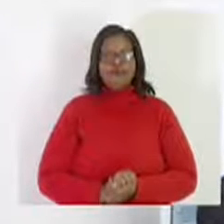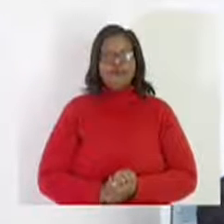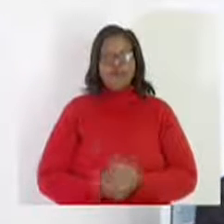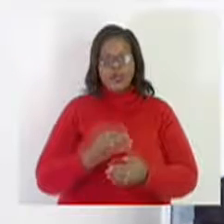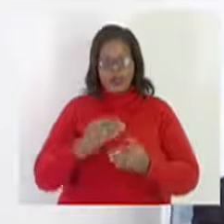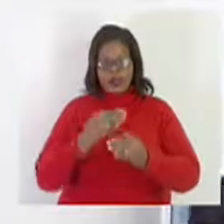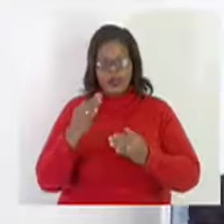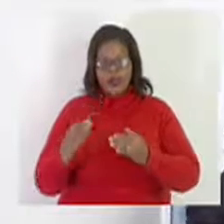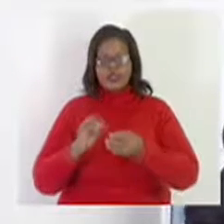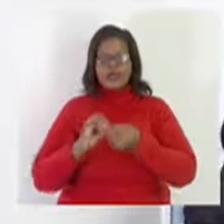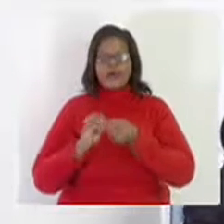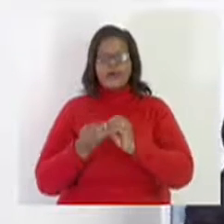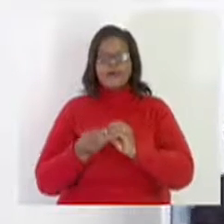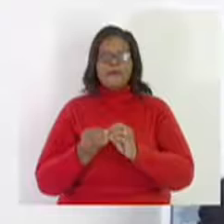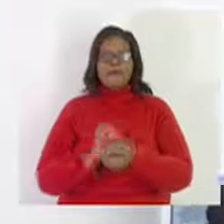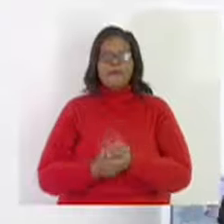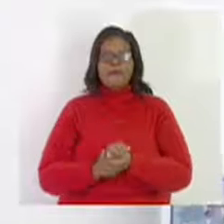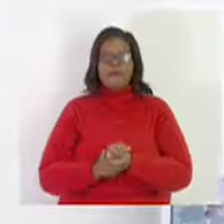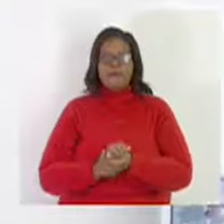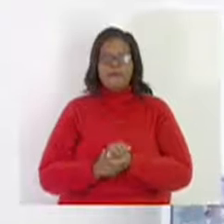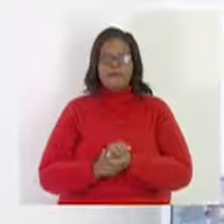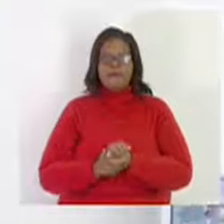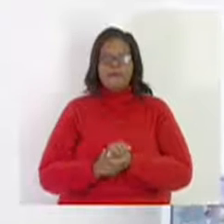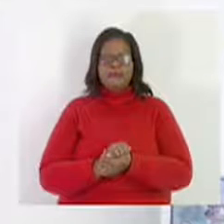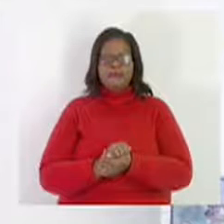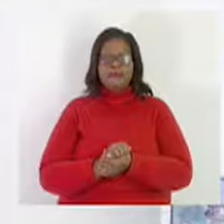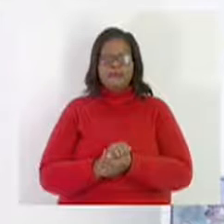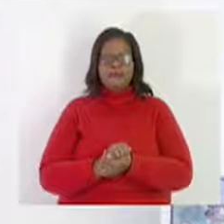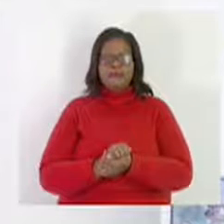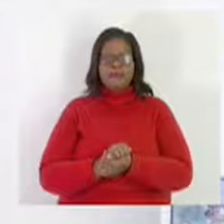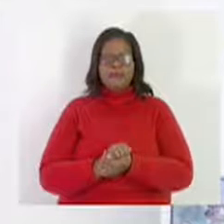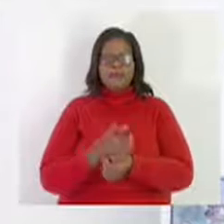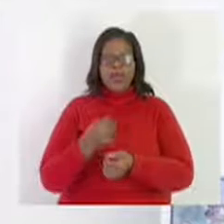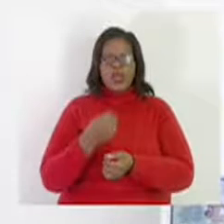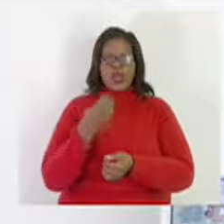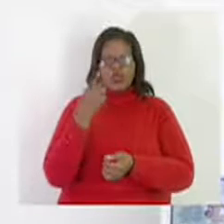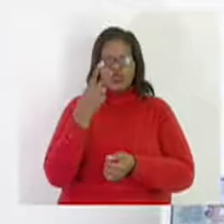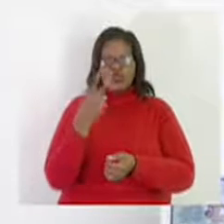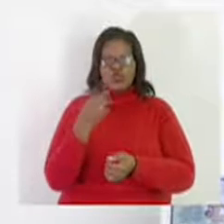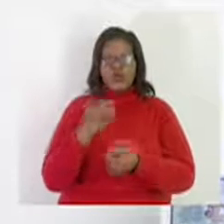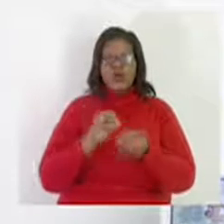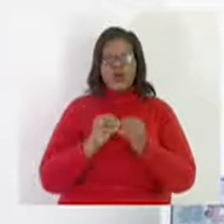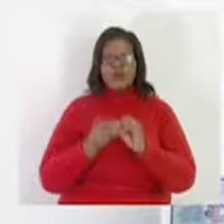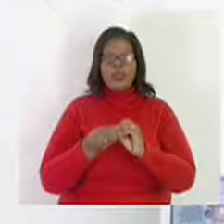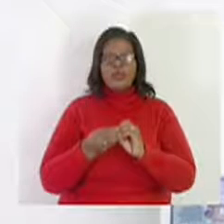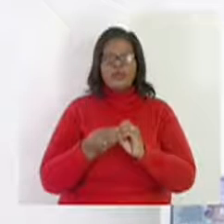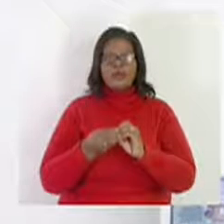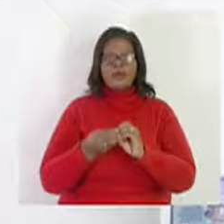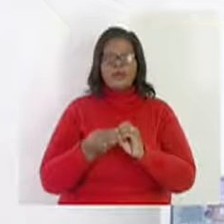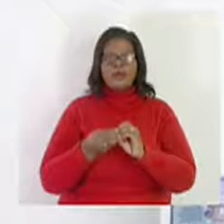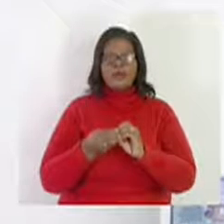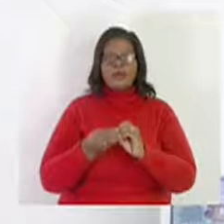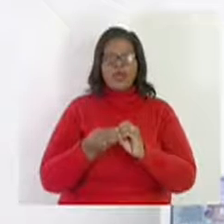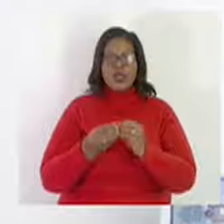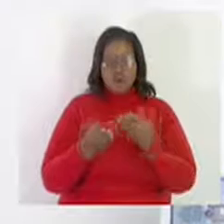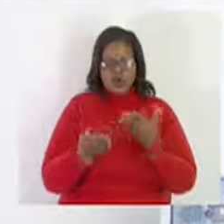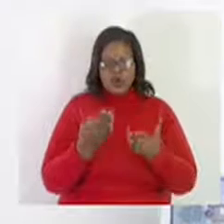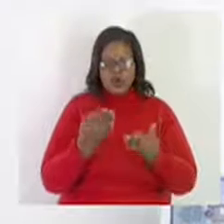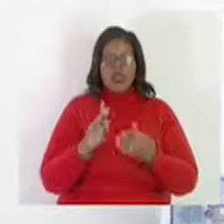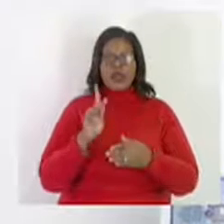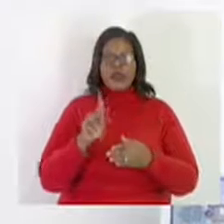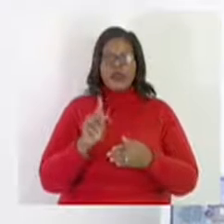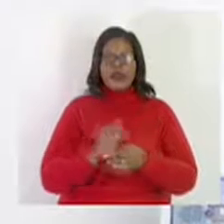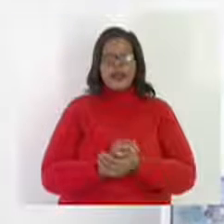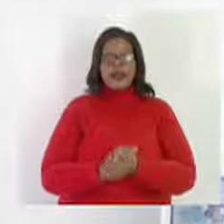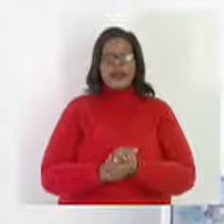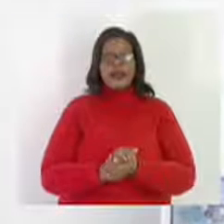The next one, we have 2 numbers. This one is gone. We have 2 numbers that we have to compare also.